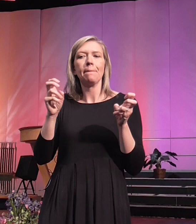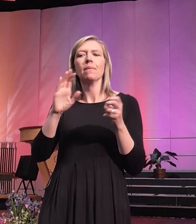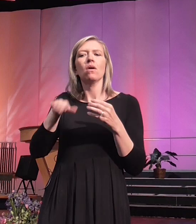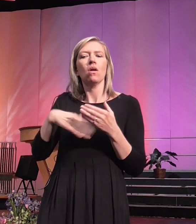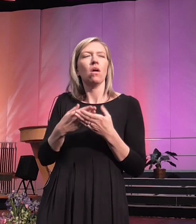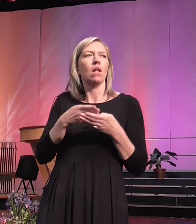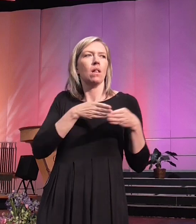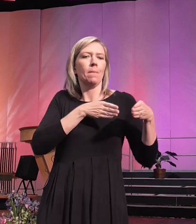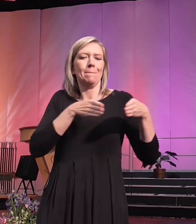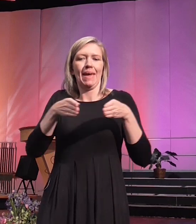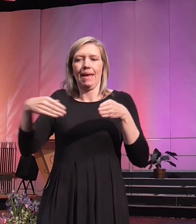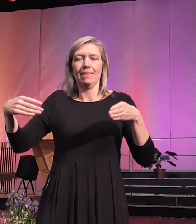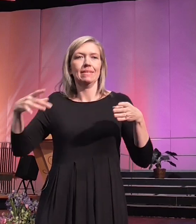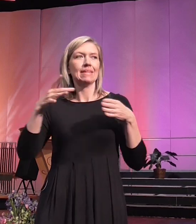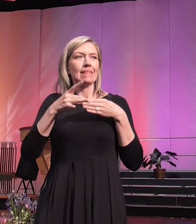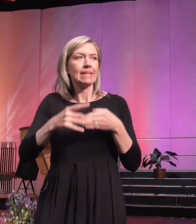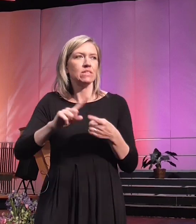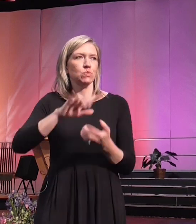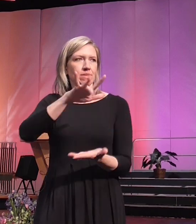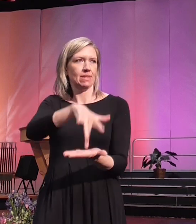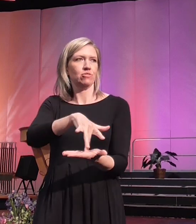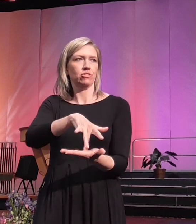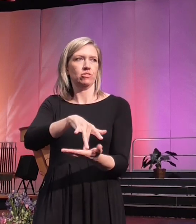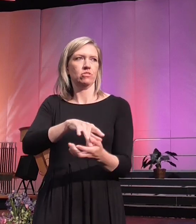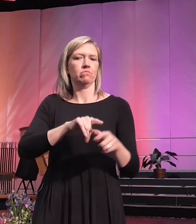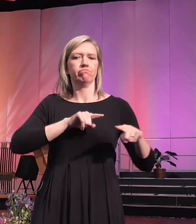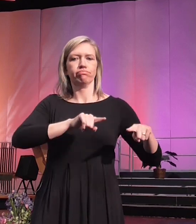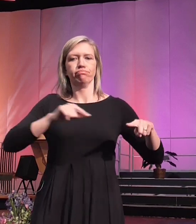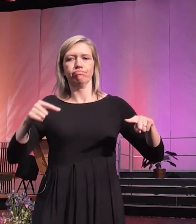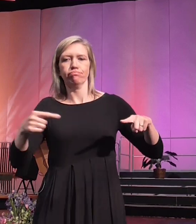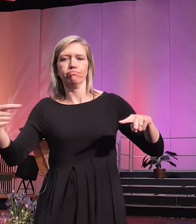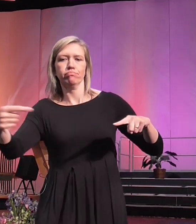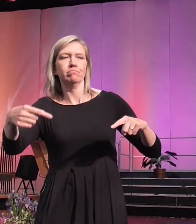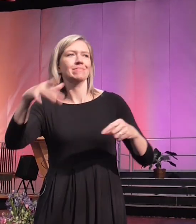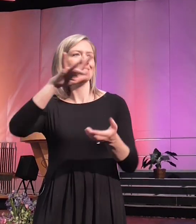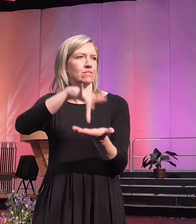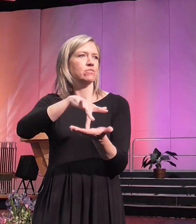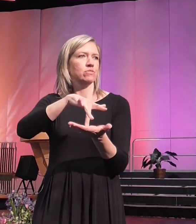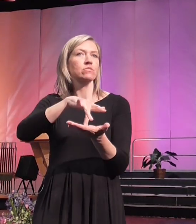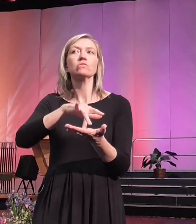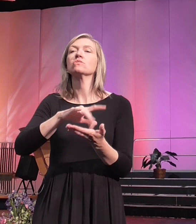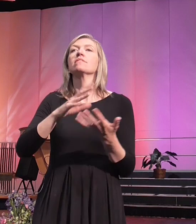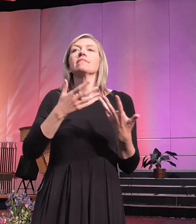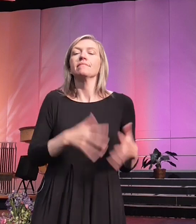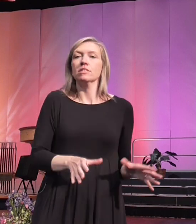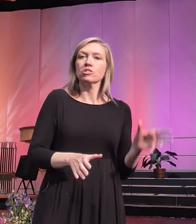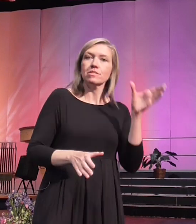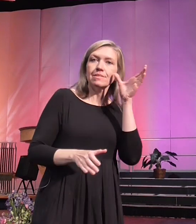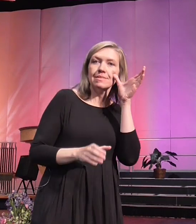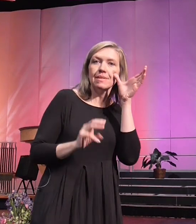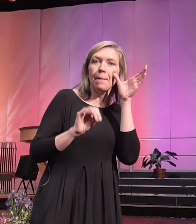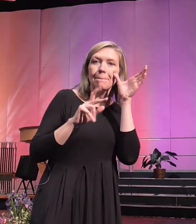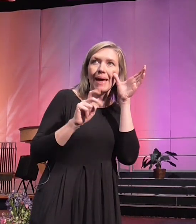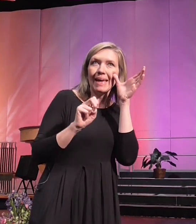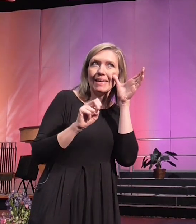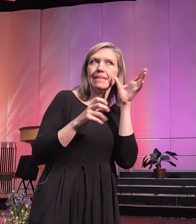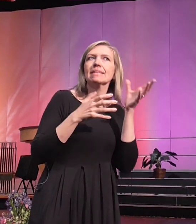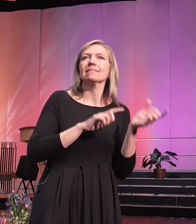Lead to Center. So there's different faith traditions over there. And then after you go and listen to Mike, you can join me